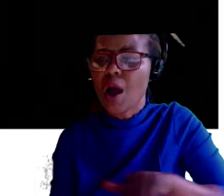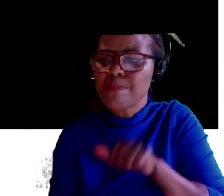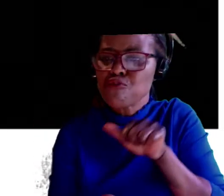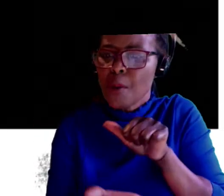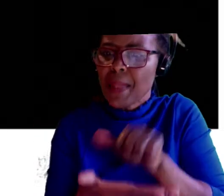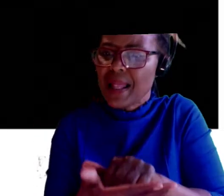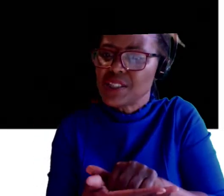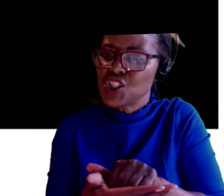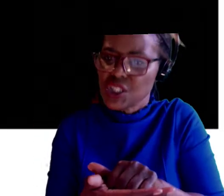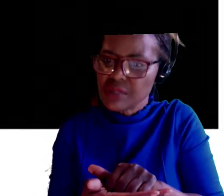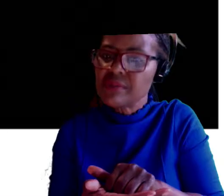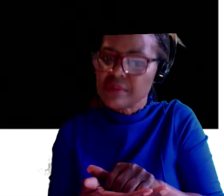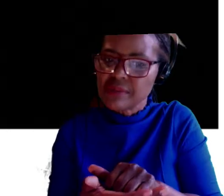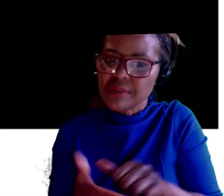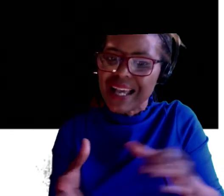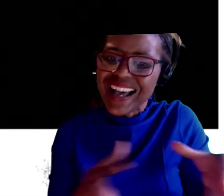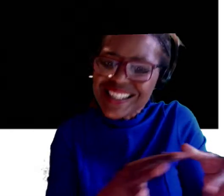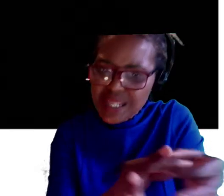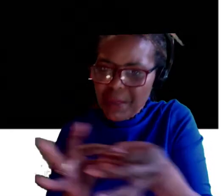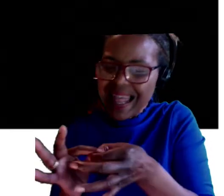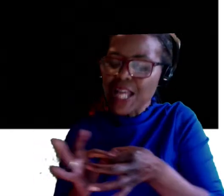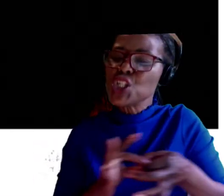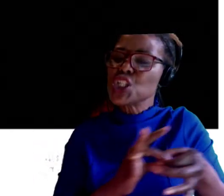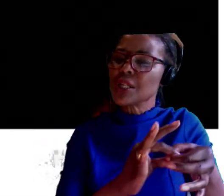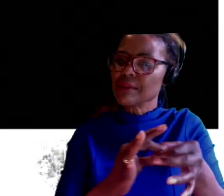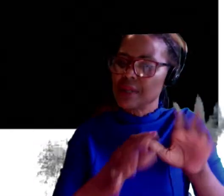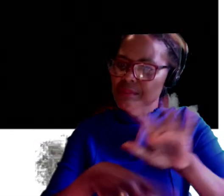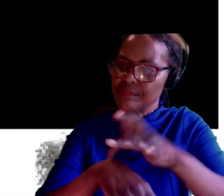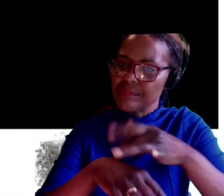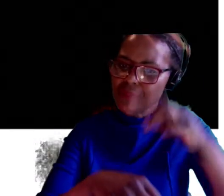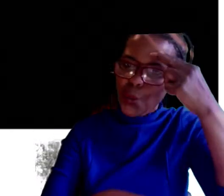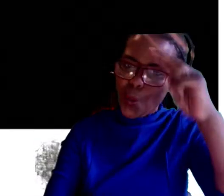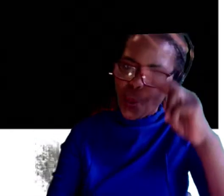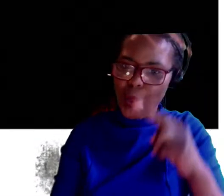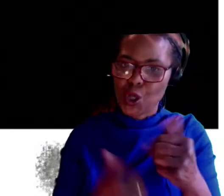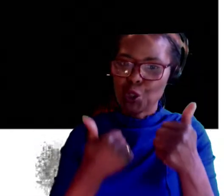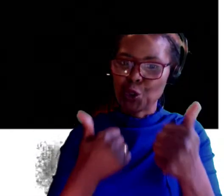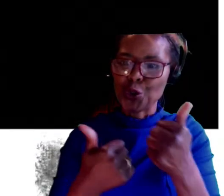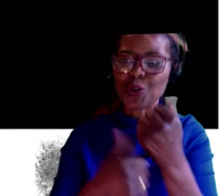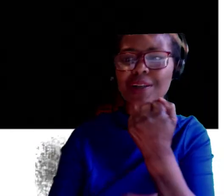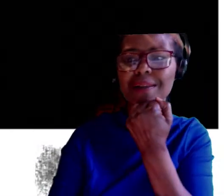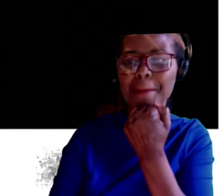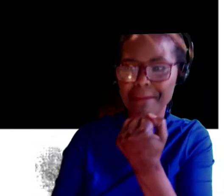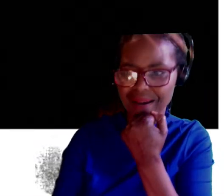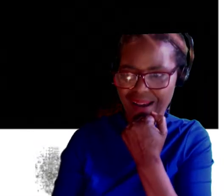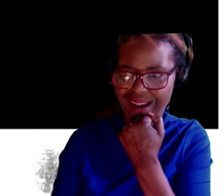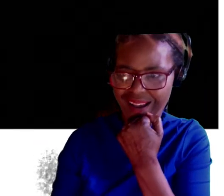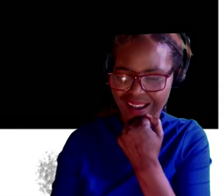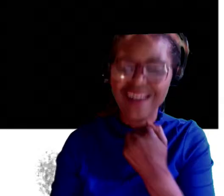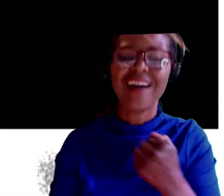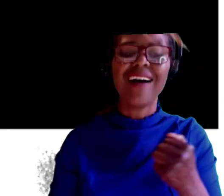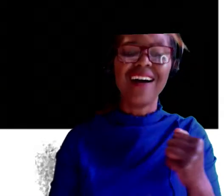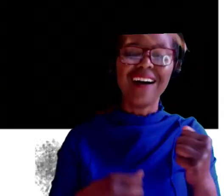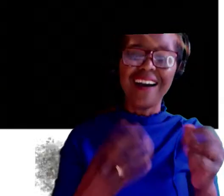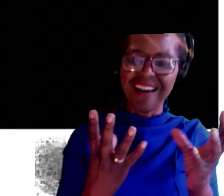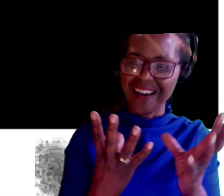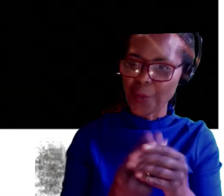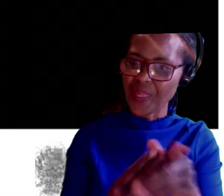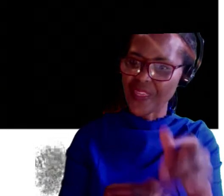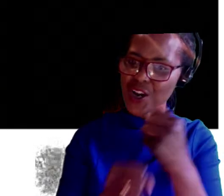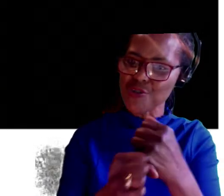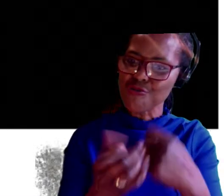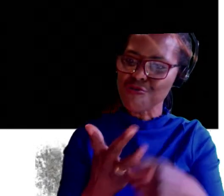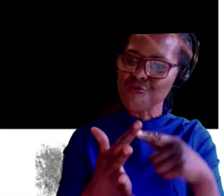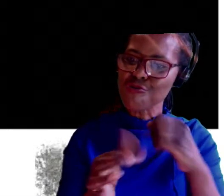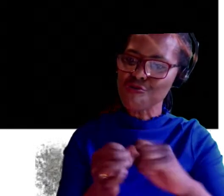Number, and here we're back to Gregory Coleman and the Arm & Break and the Ghost Voice.